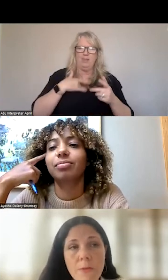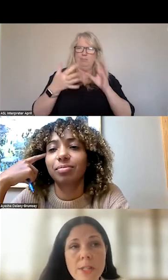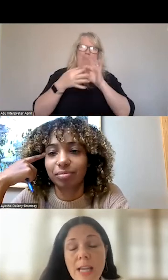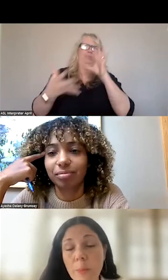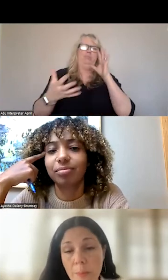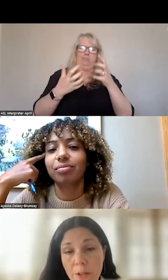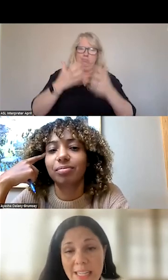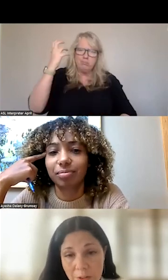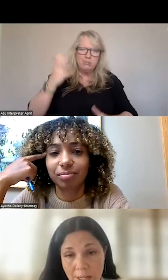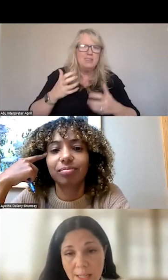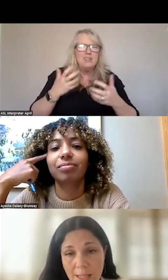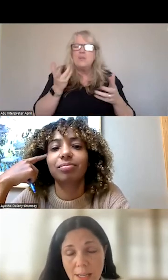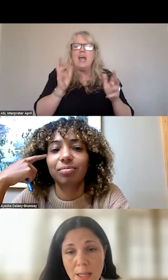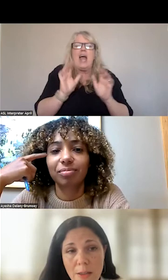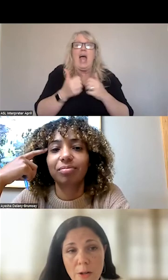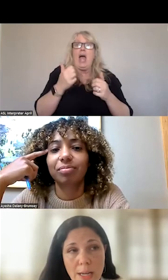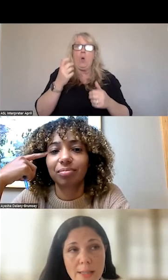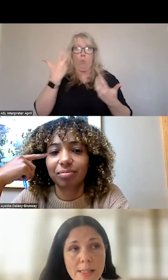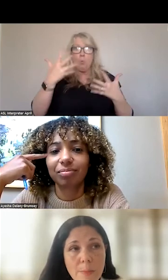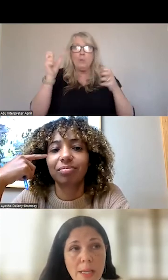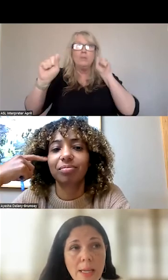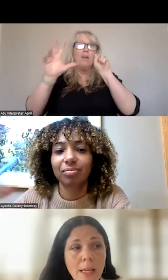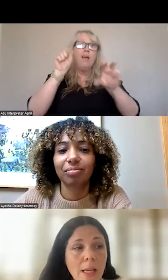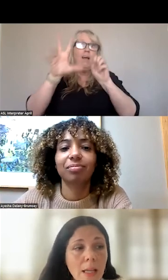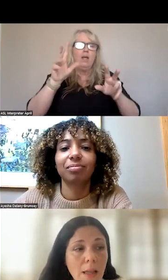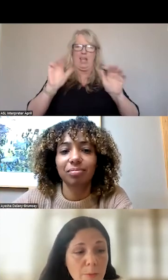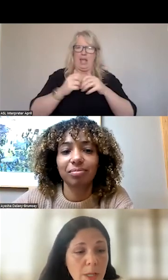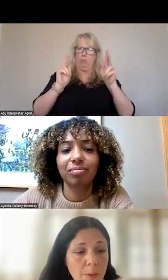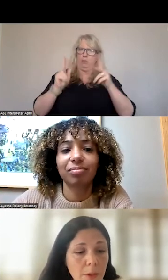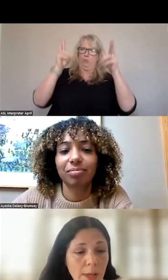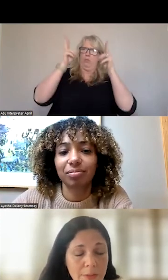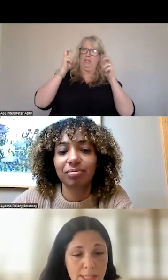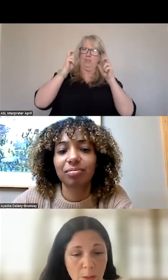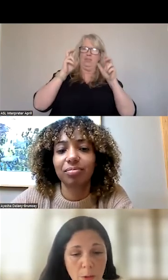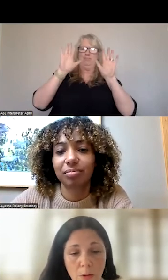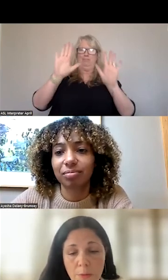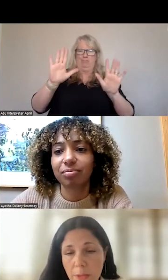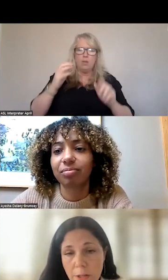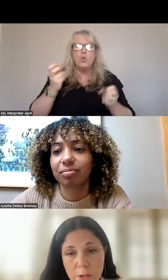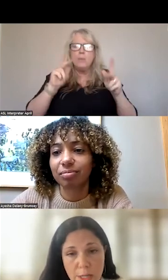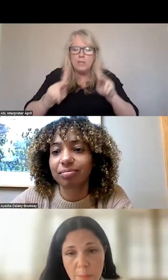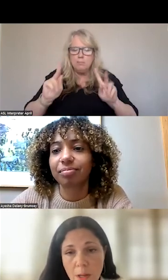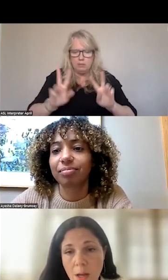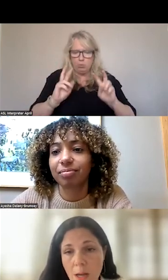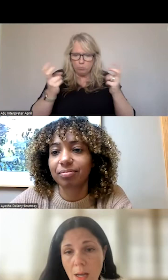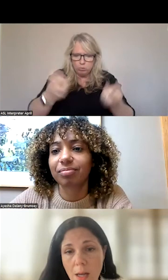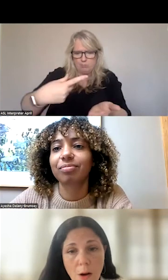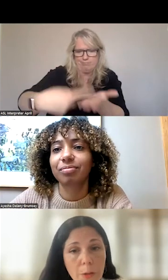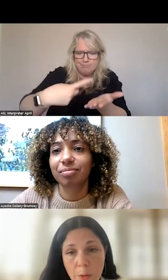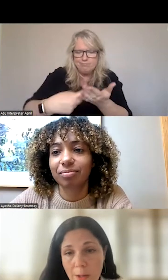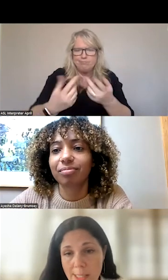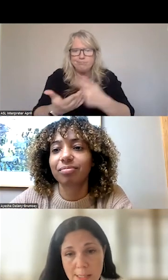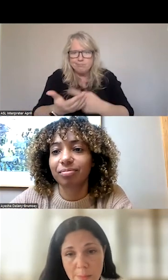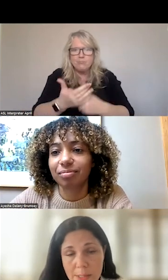say versus how people are hearing it. There needs to be a lot of people at the table from leadership